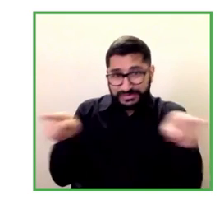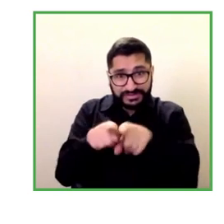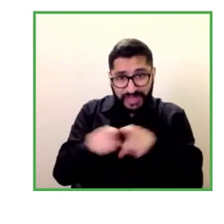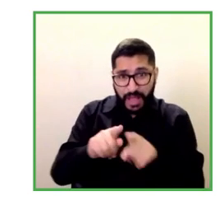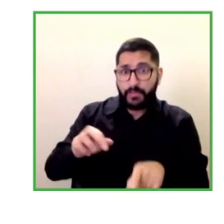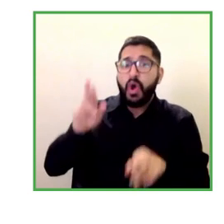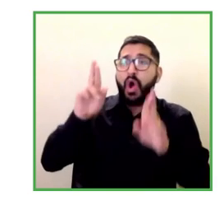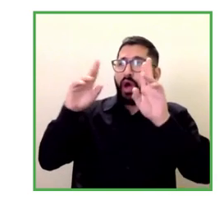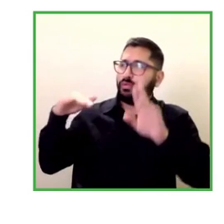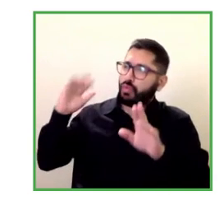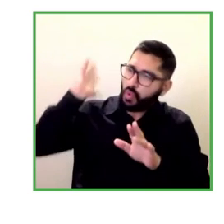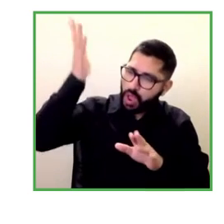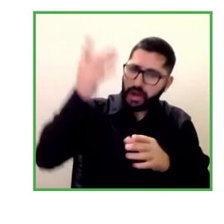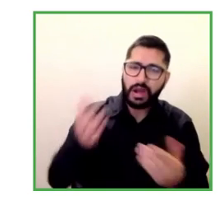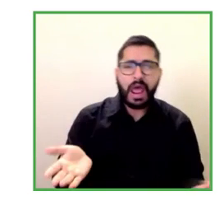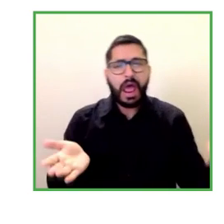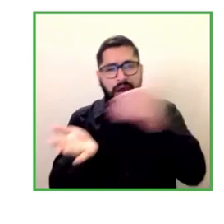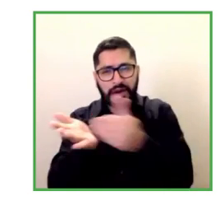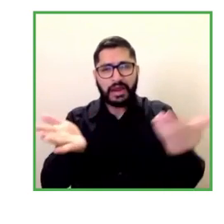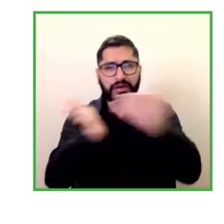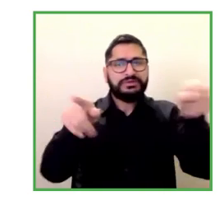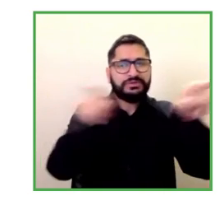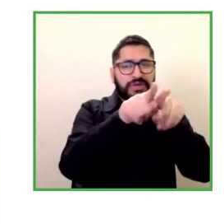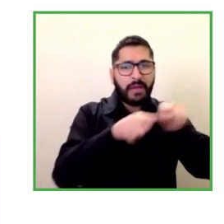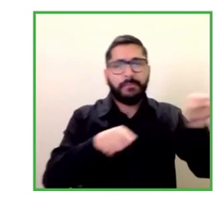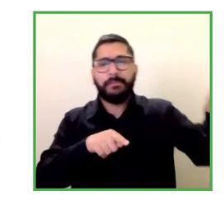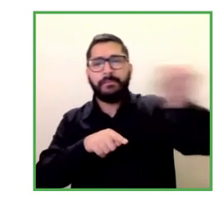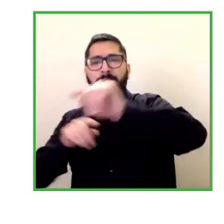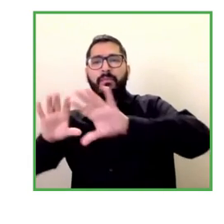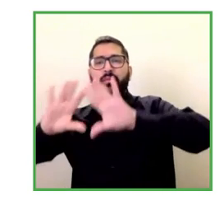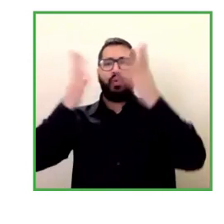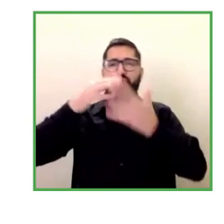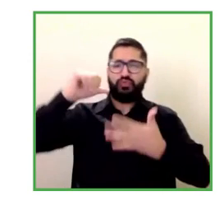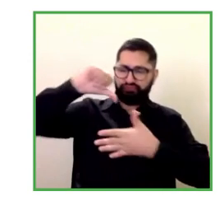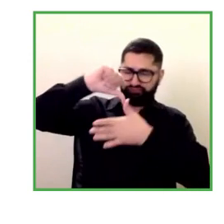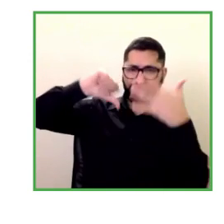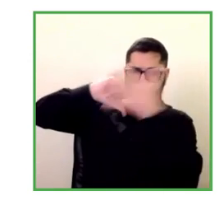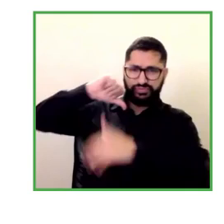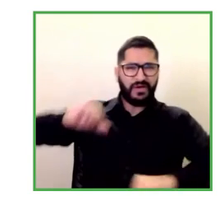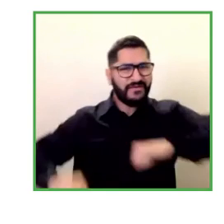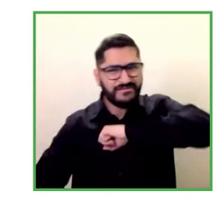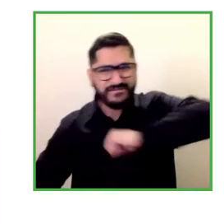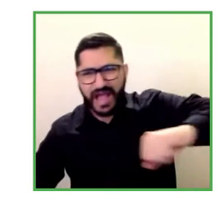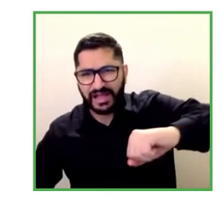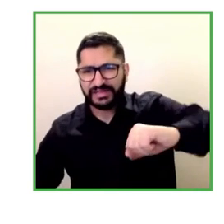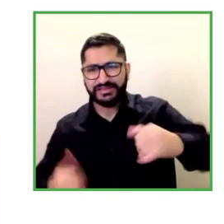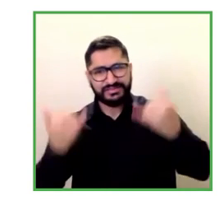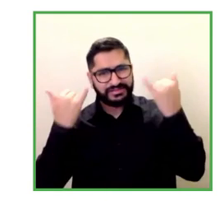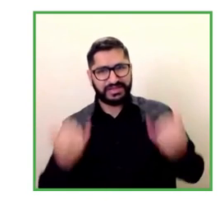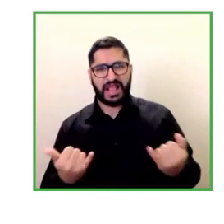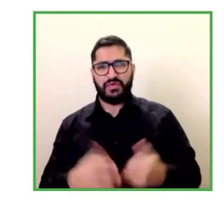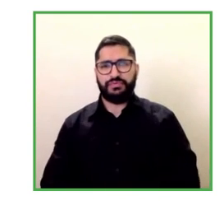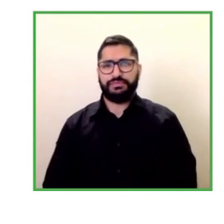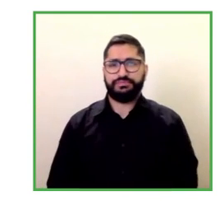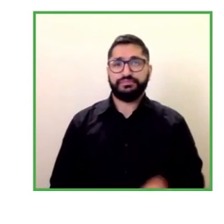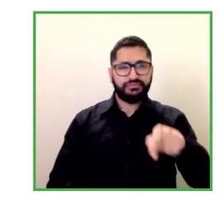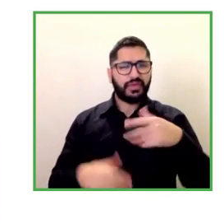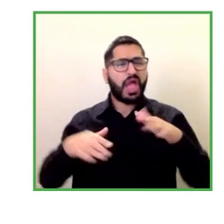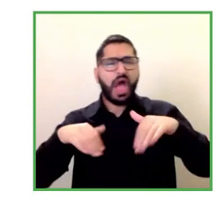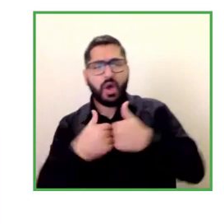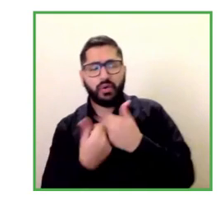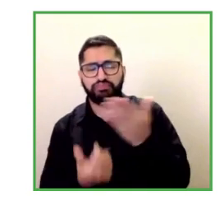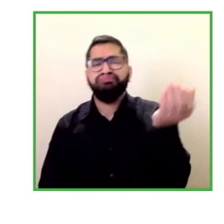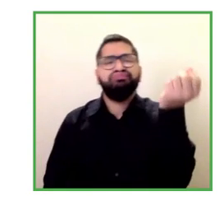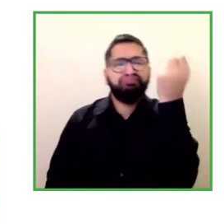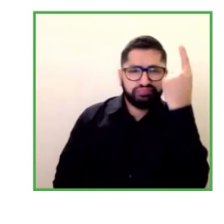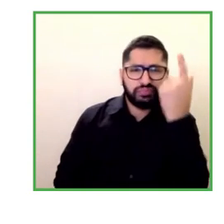that this is fulfilled, so that we can move faster. This committee, what it does to understand what is happening in